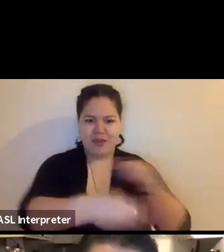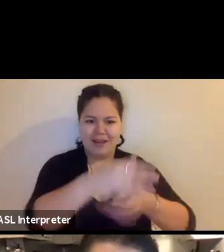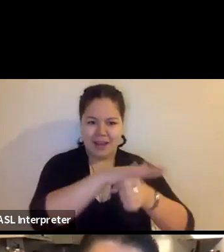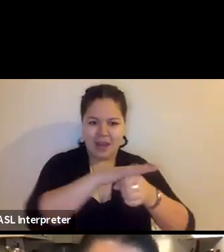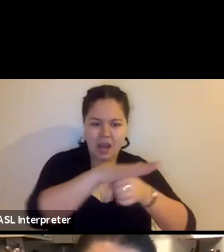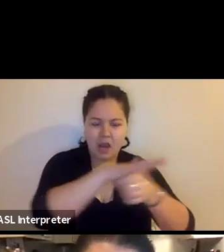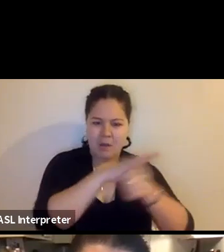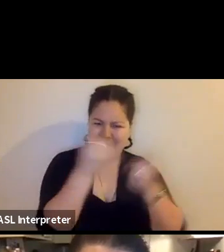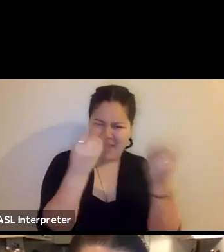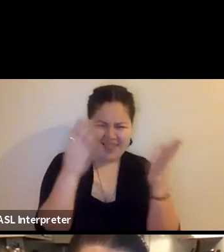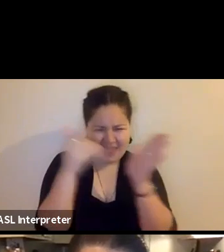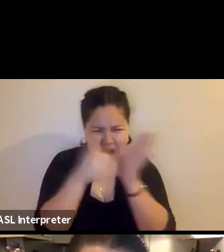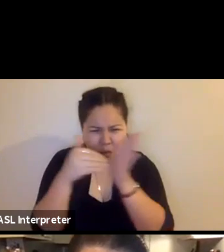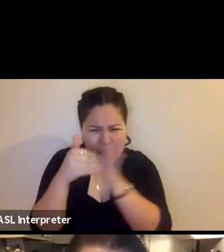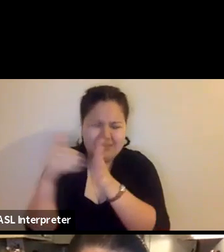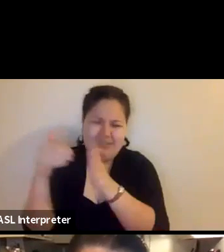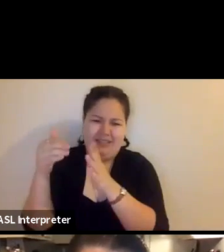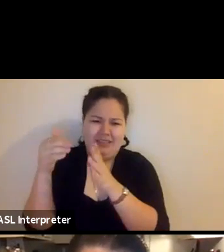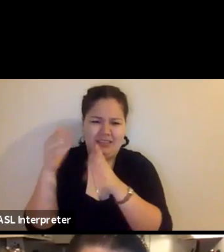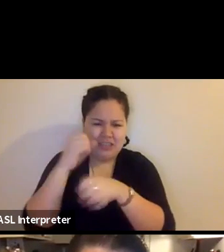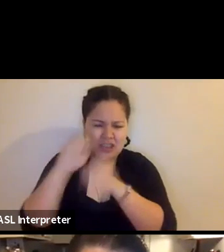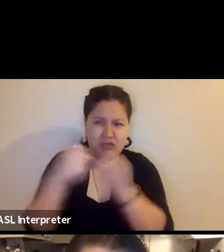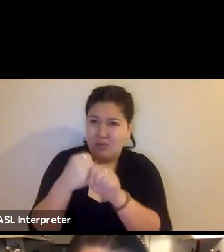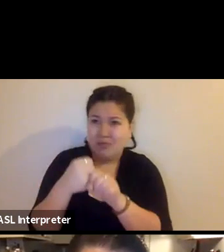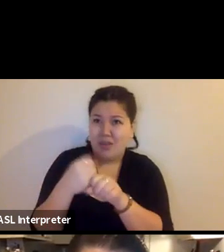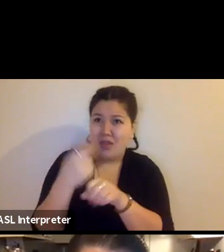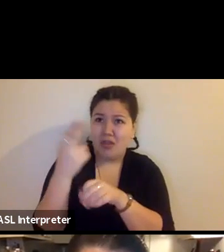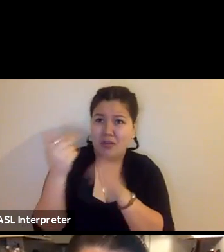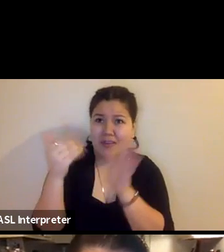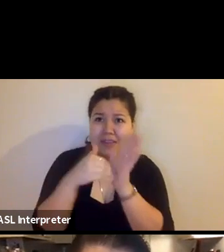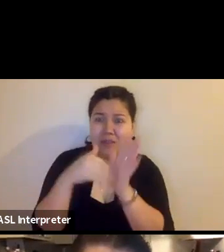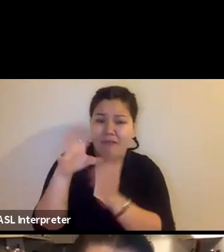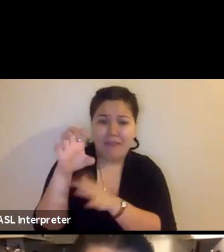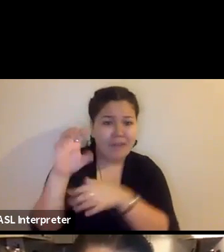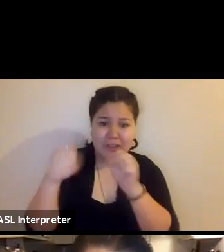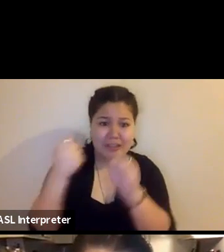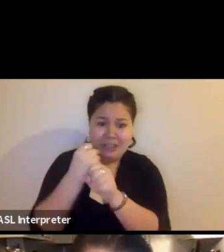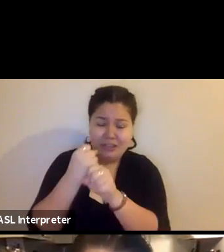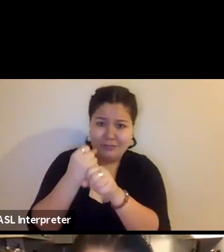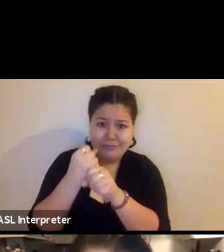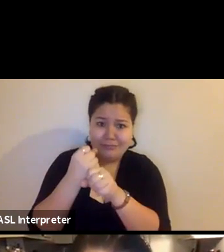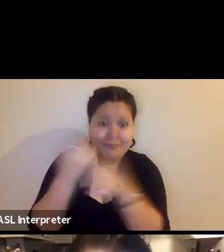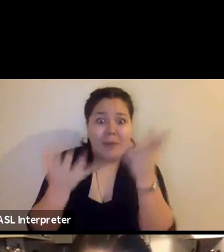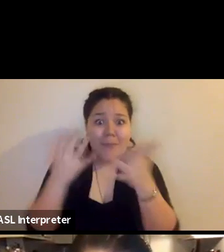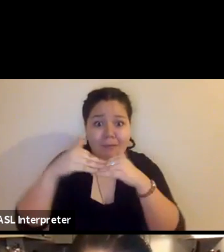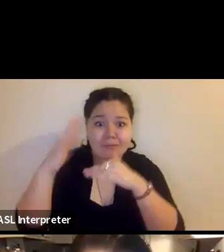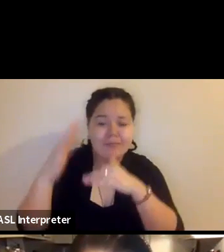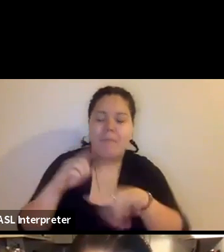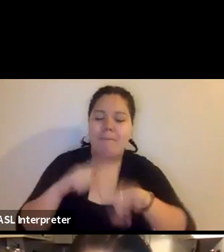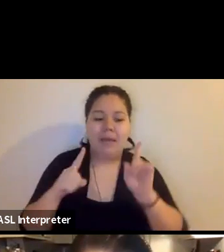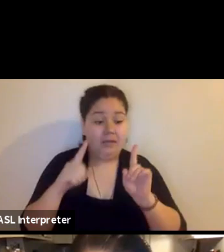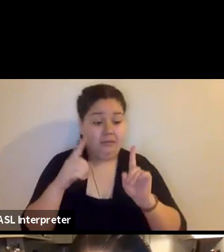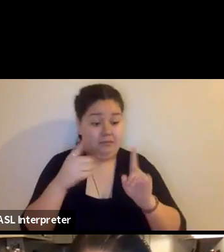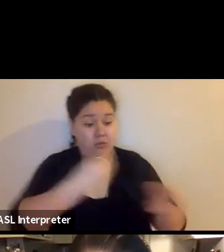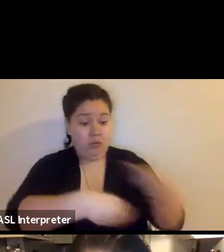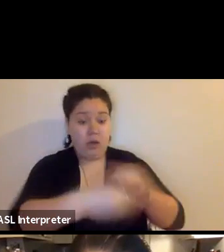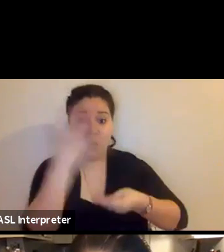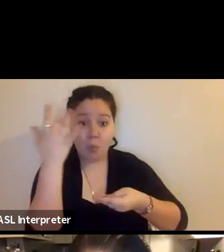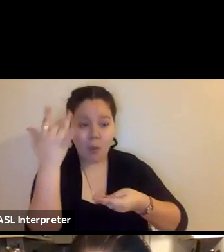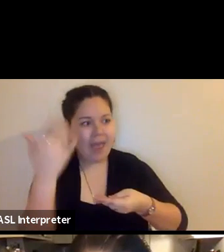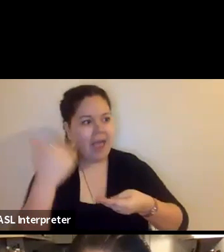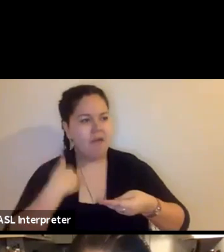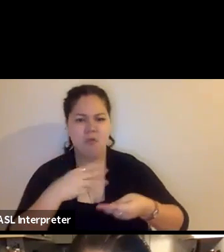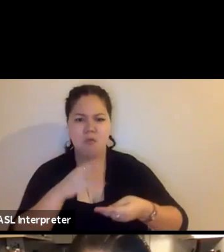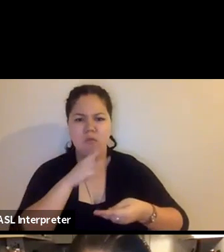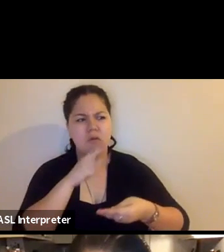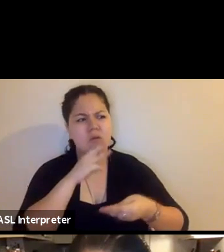at least 13,500 years, if not longer. It is so because of the beautiful water